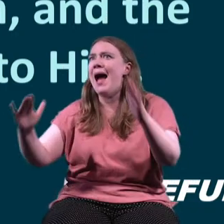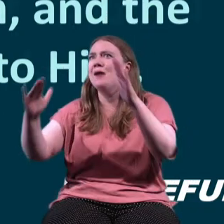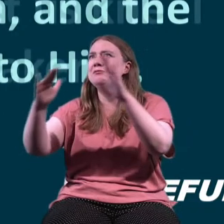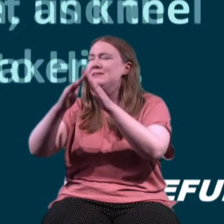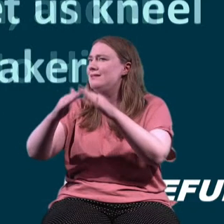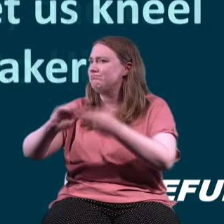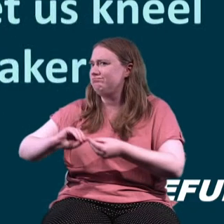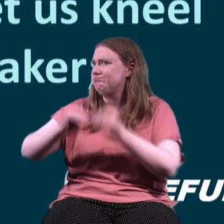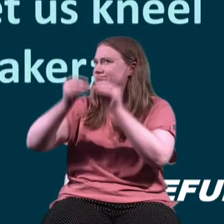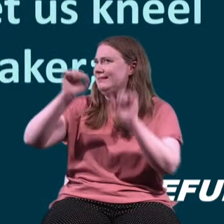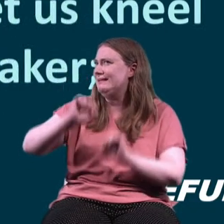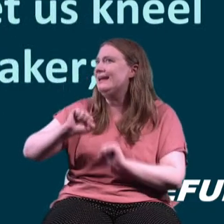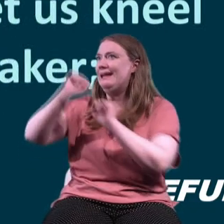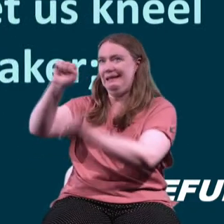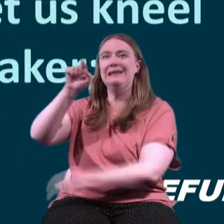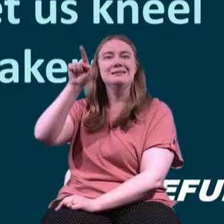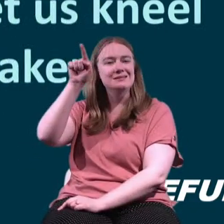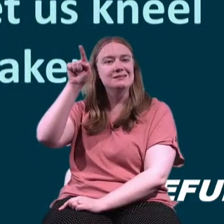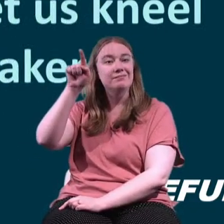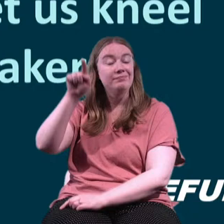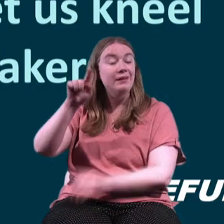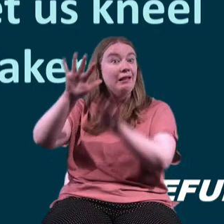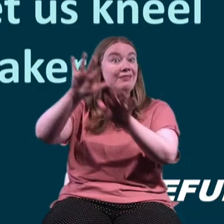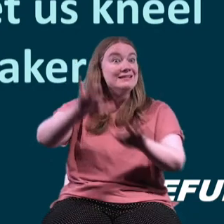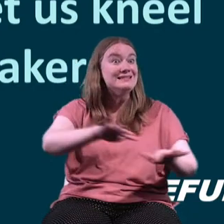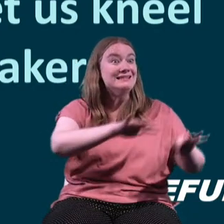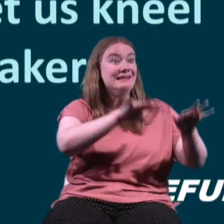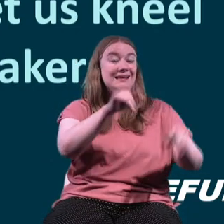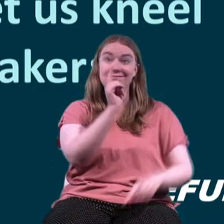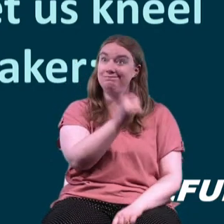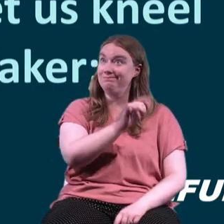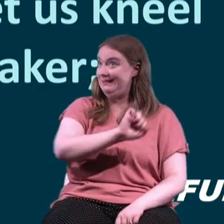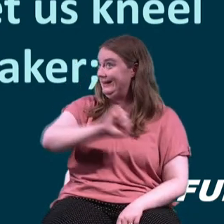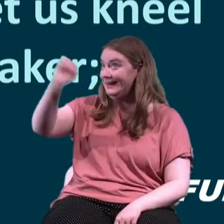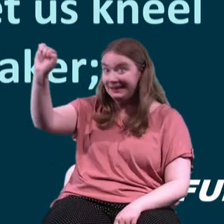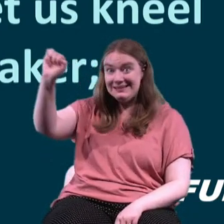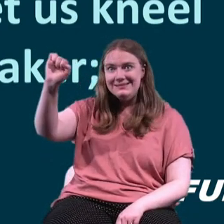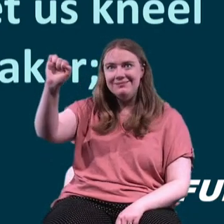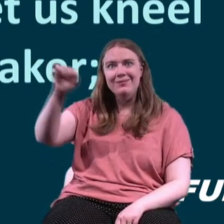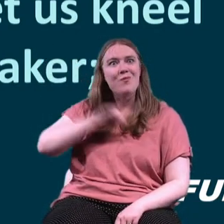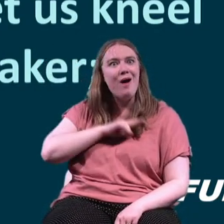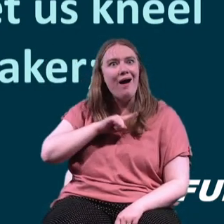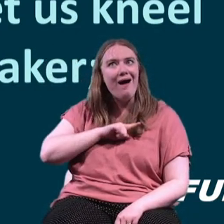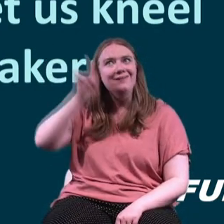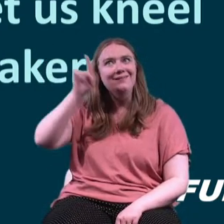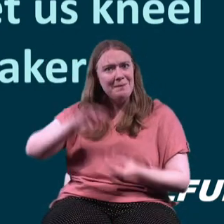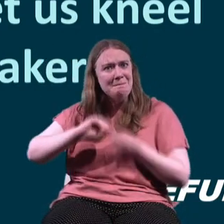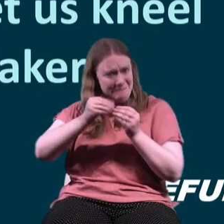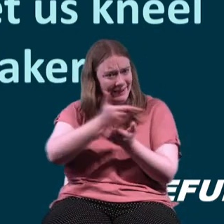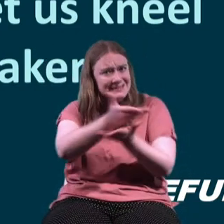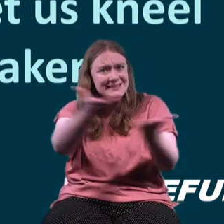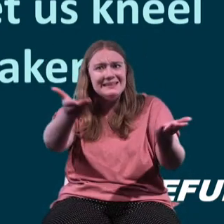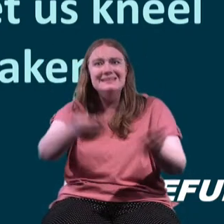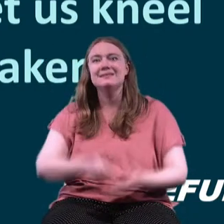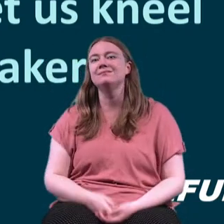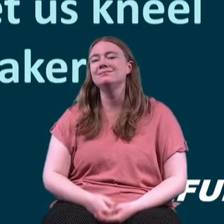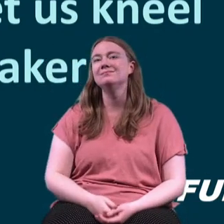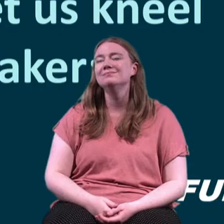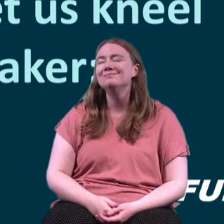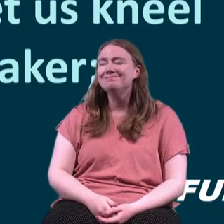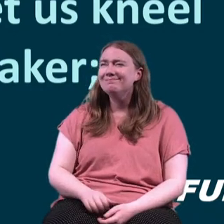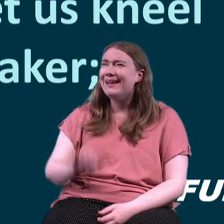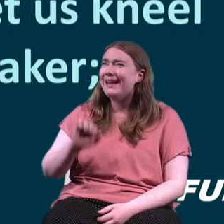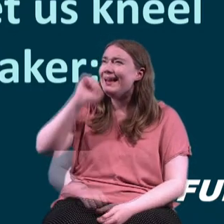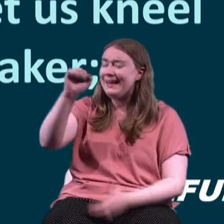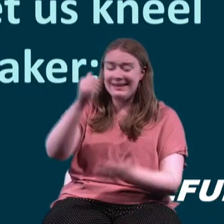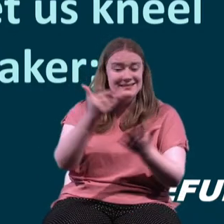him. The sea is his, for he made it. And his